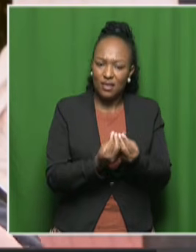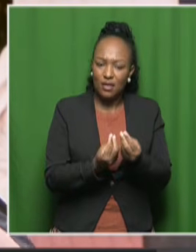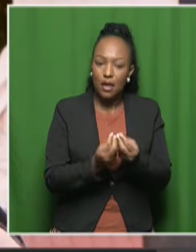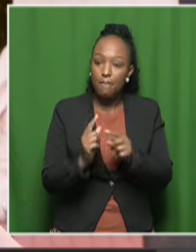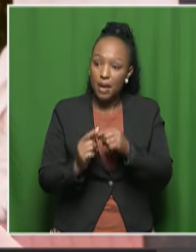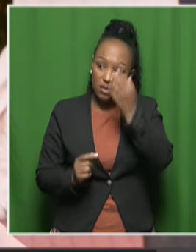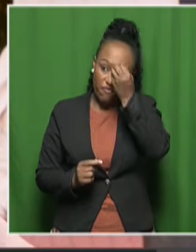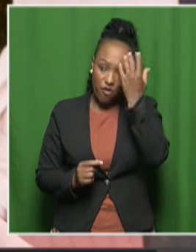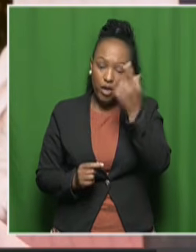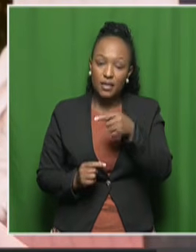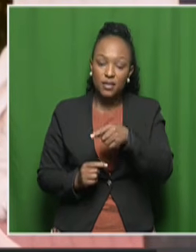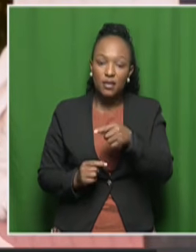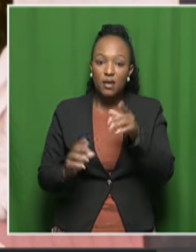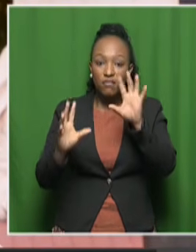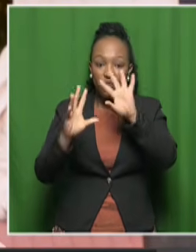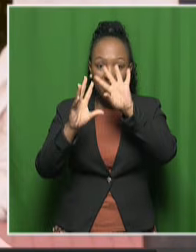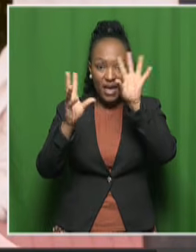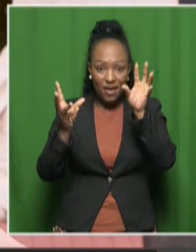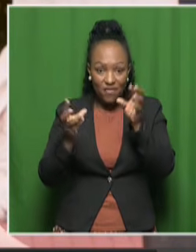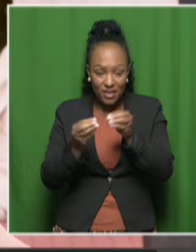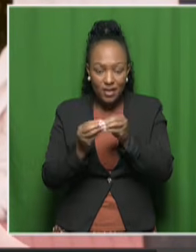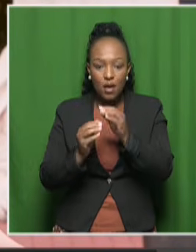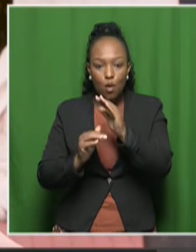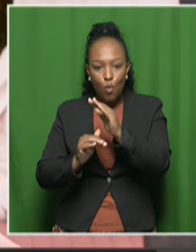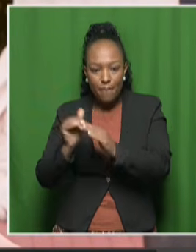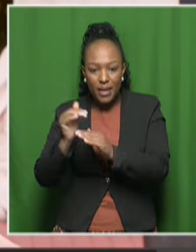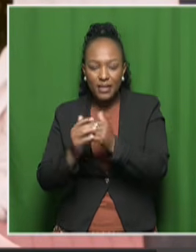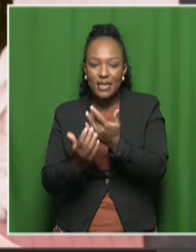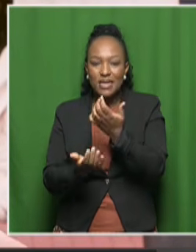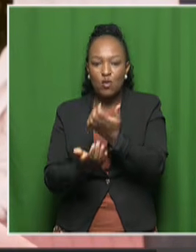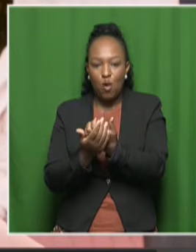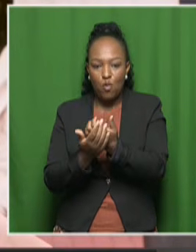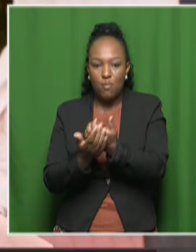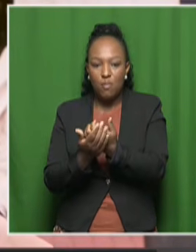that at the center of everything is to build the economy,